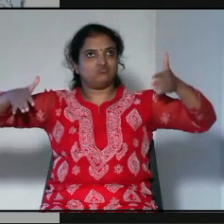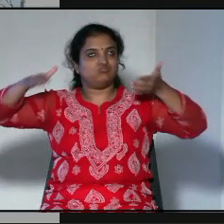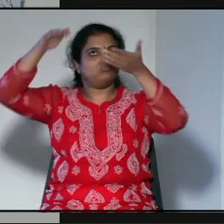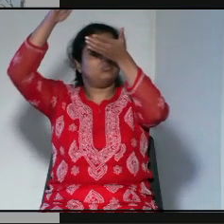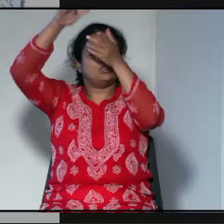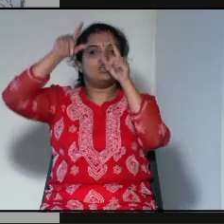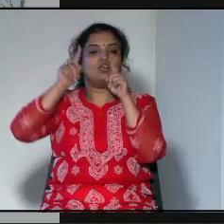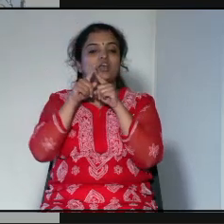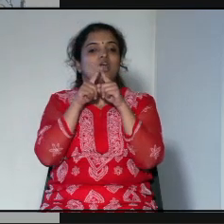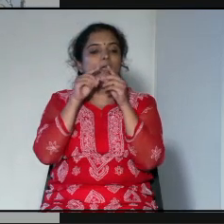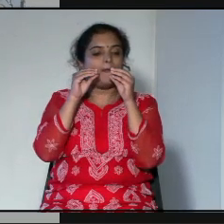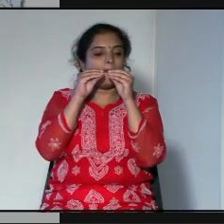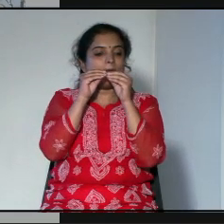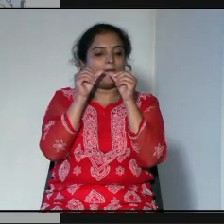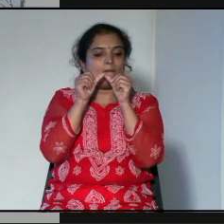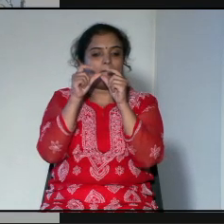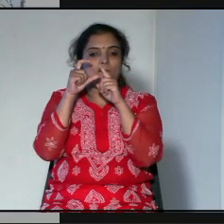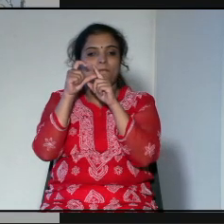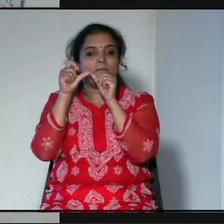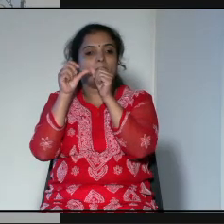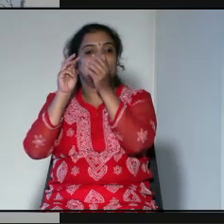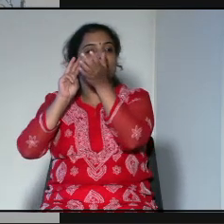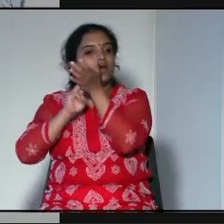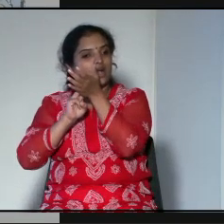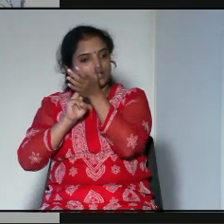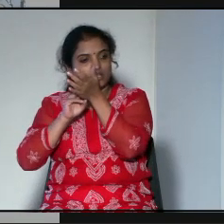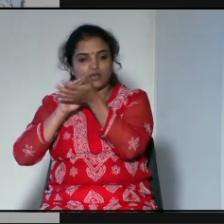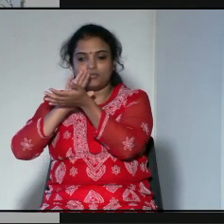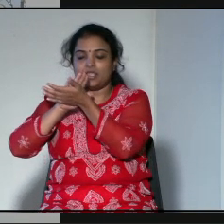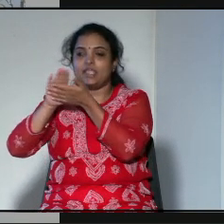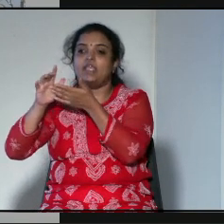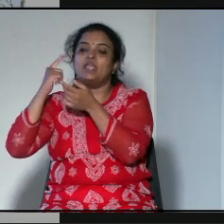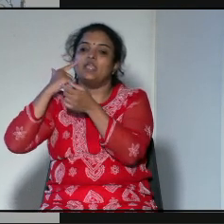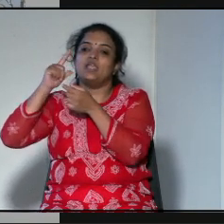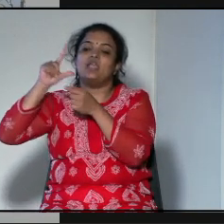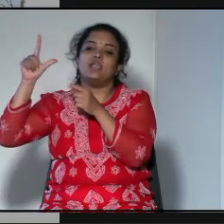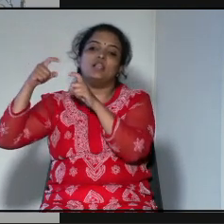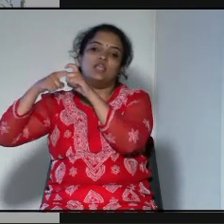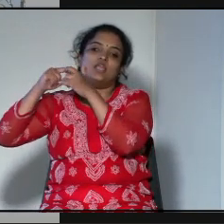tea estate in the Darjeeling district owned by the Goodrick Group.